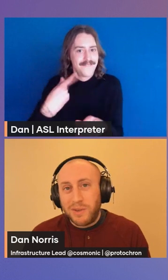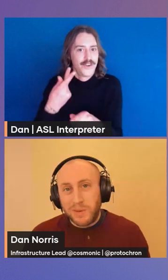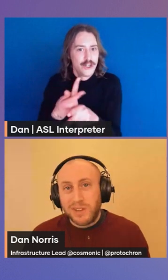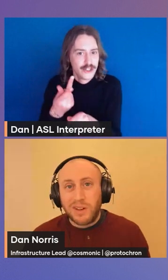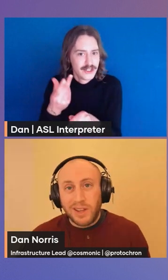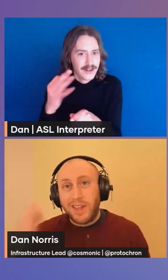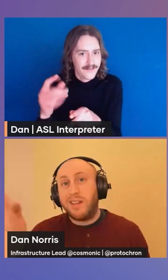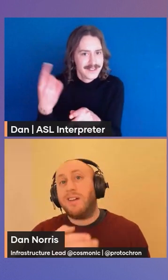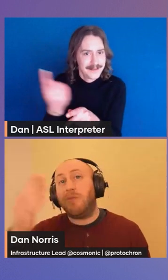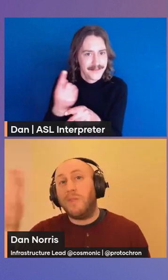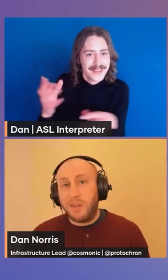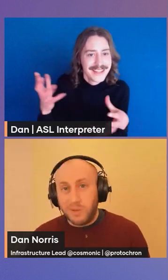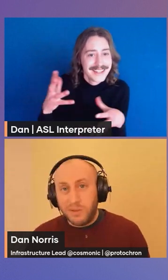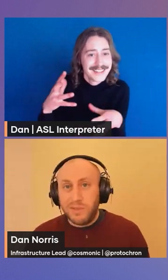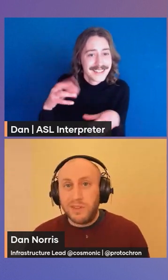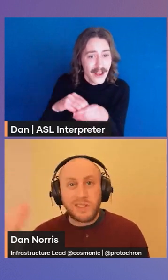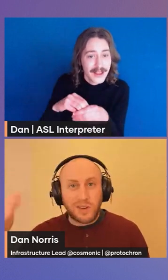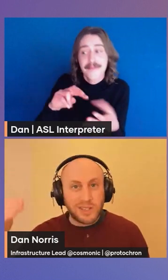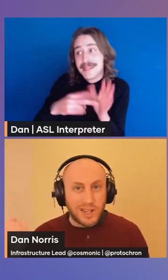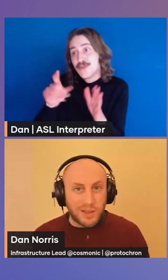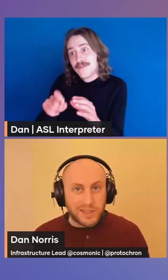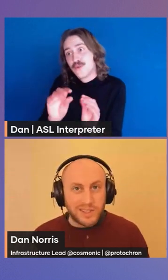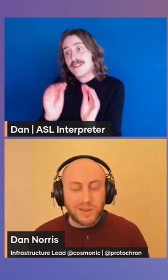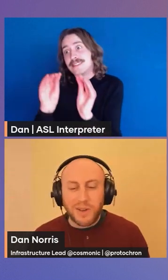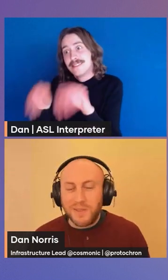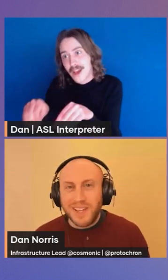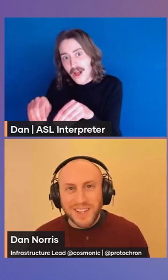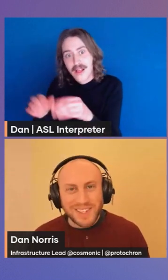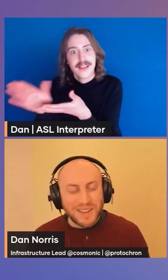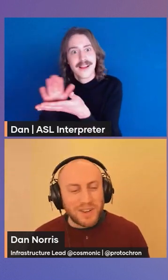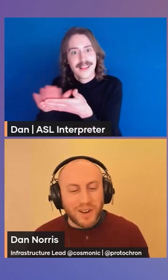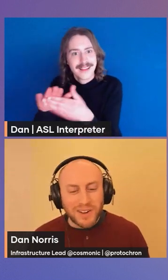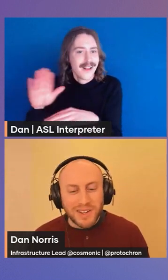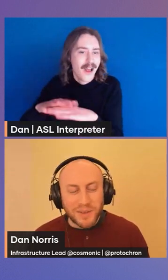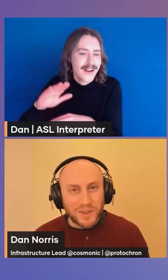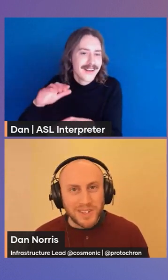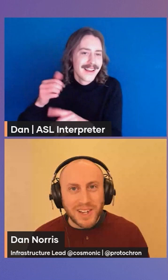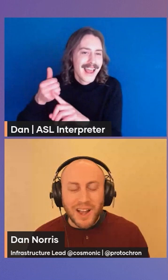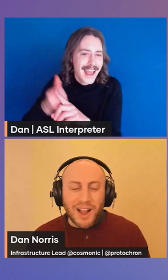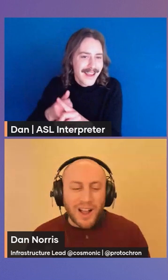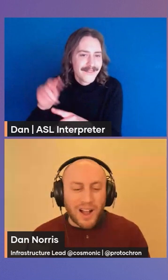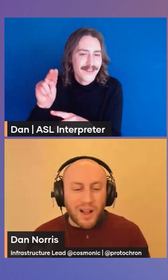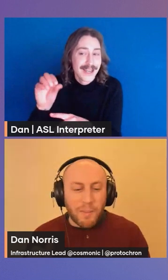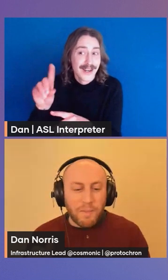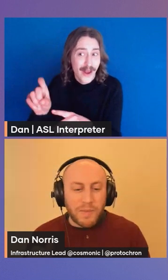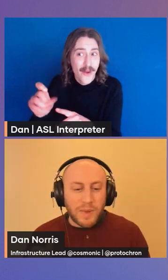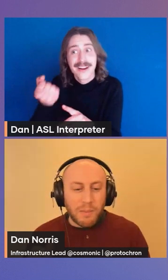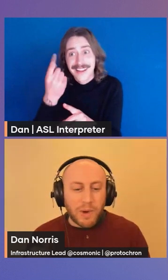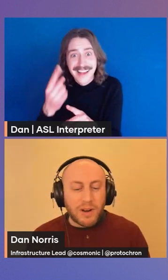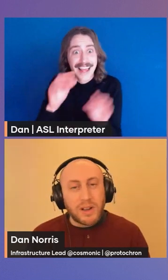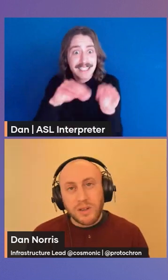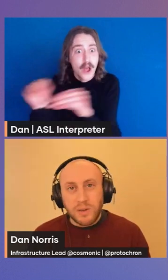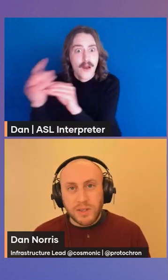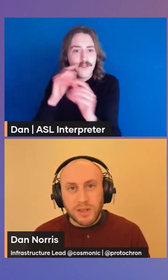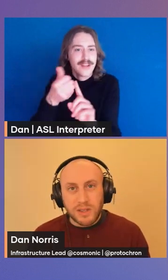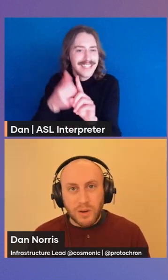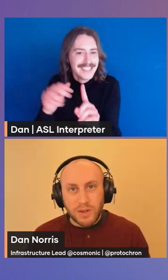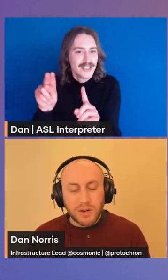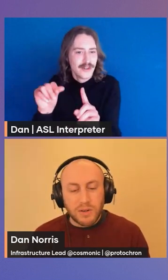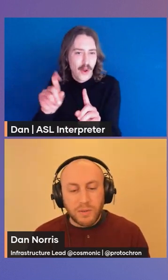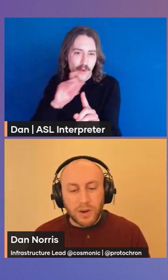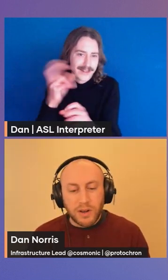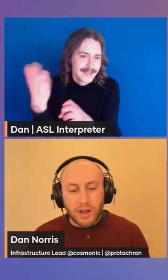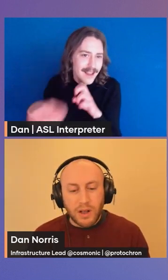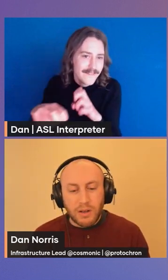would have to install Clang on every node. Start seeing how this is sort of seeming difficult. But it also uses their own